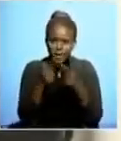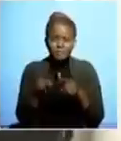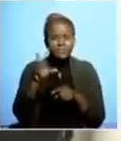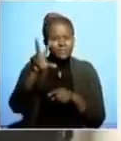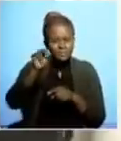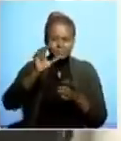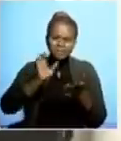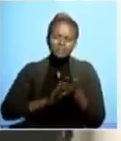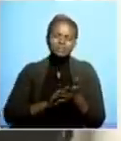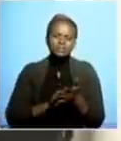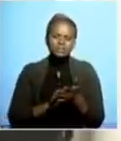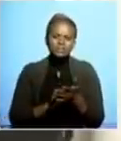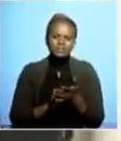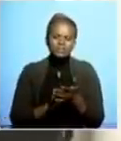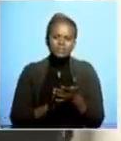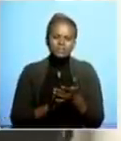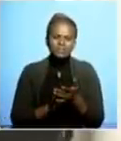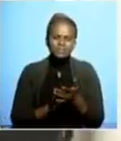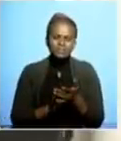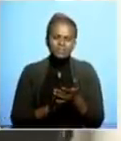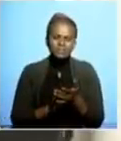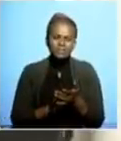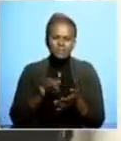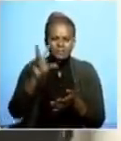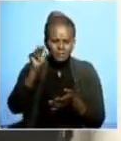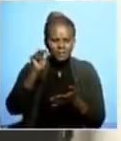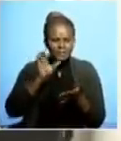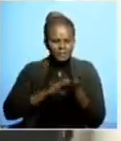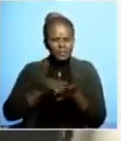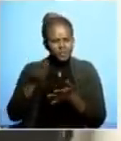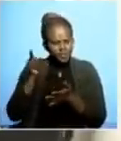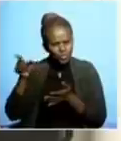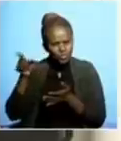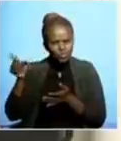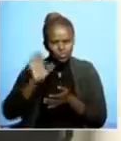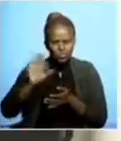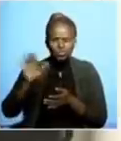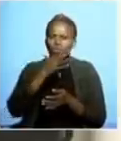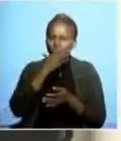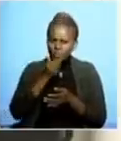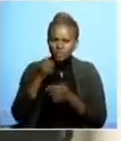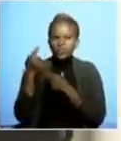30,000. They will pass through the service, the commission.